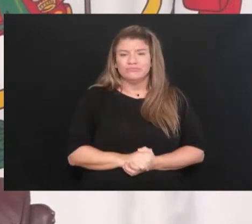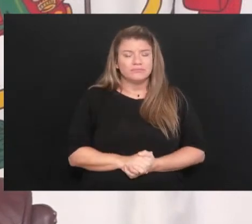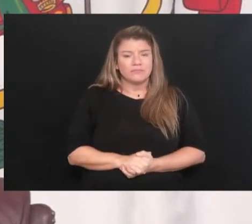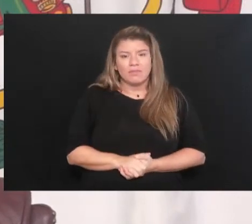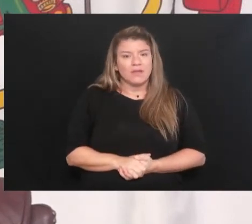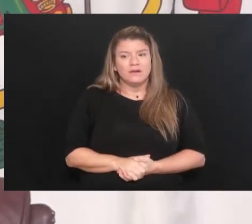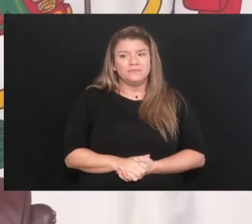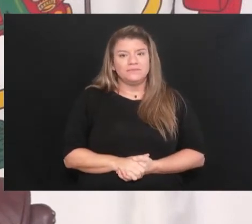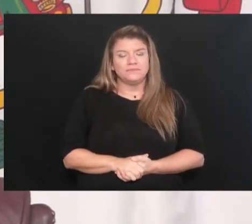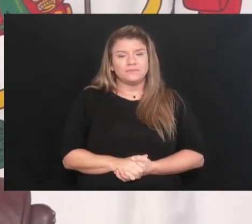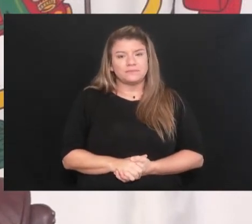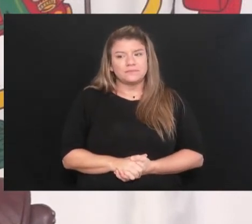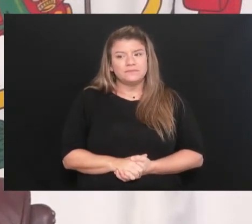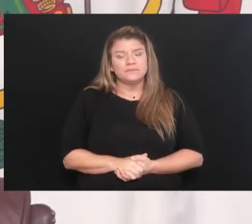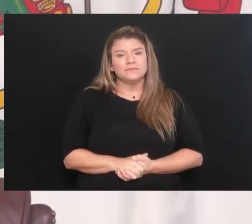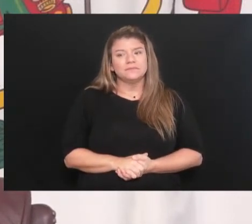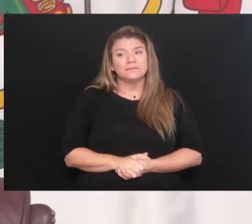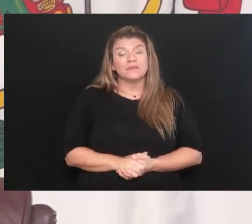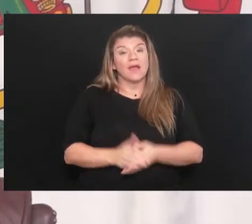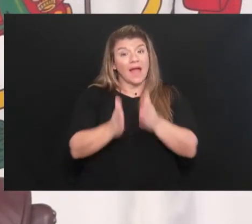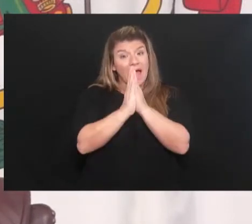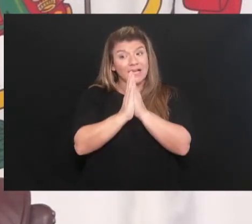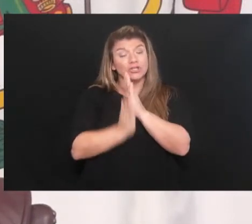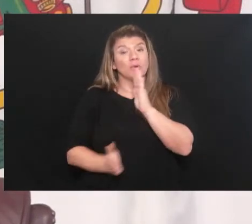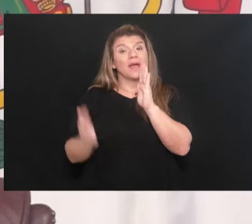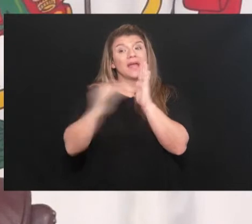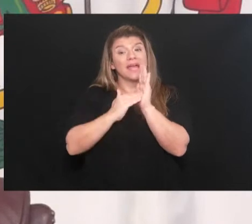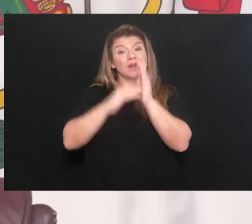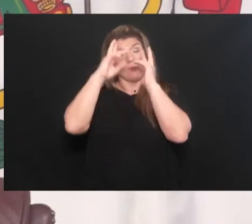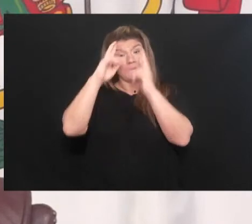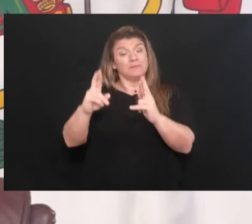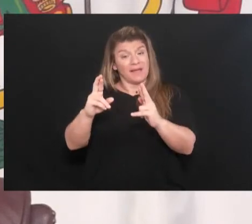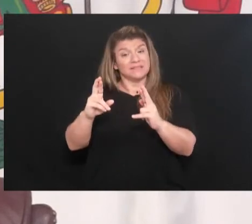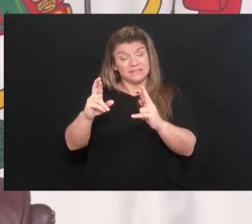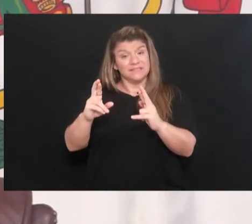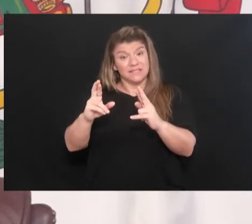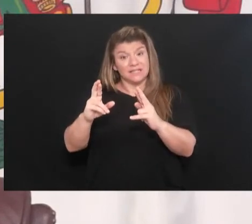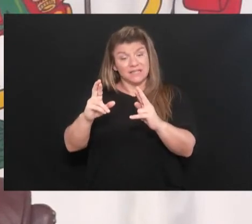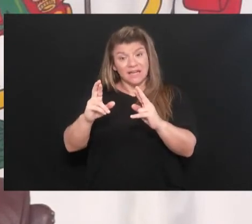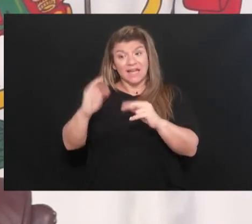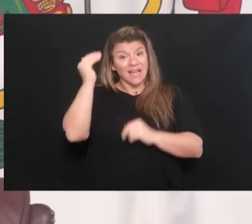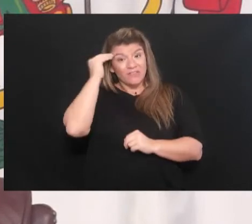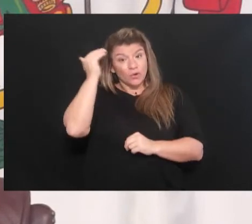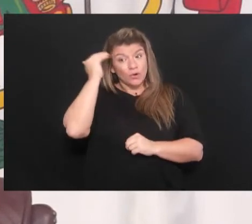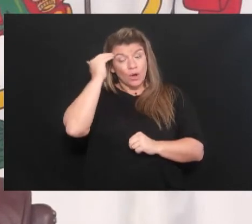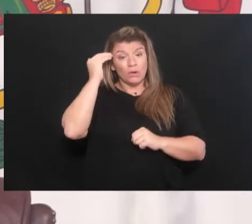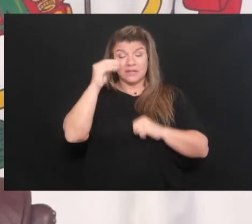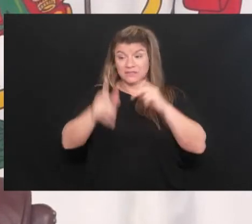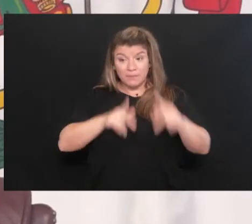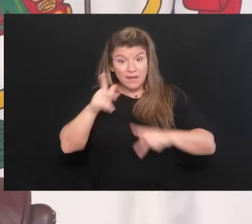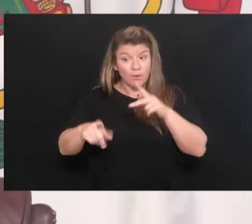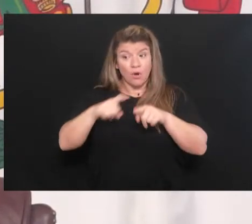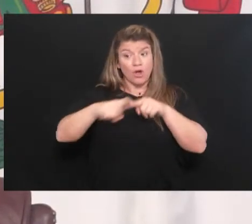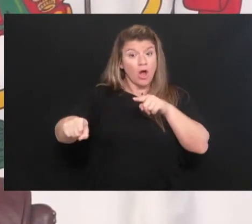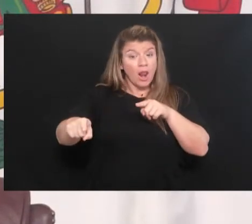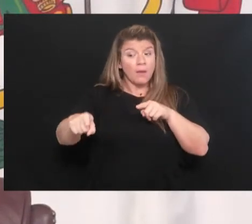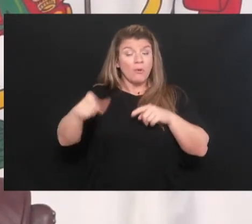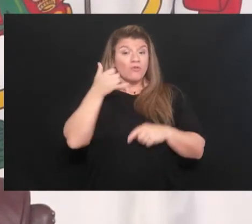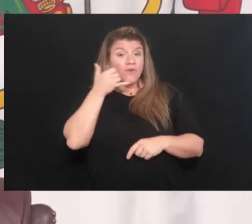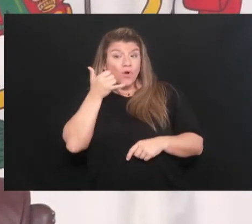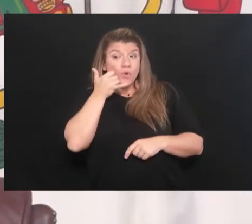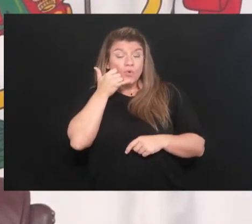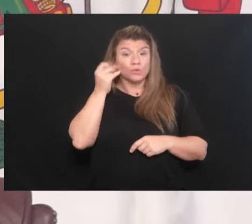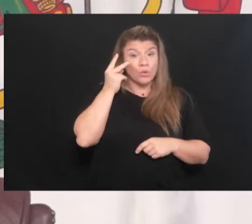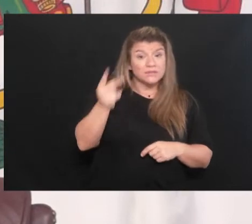so I ask you again to pay your respects, and if you know any of these people, call them on the phone or go see them.